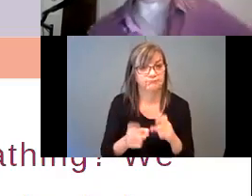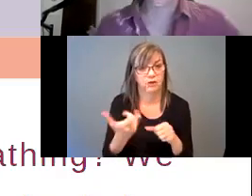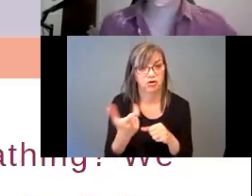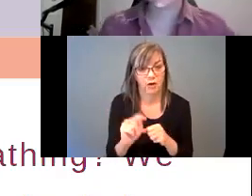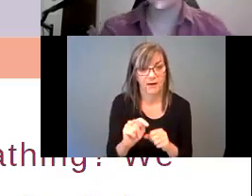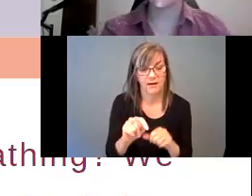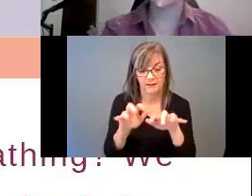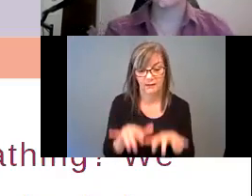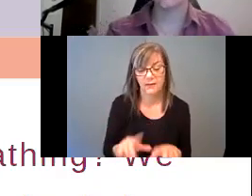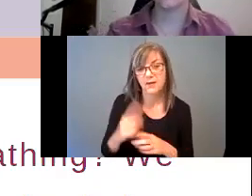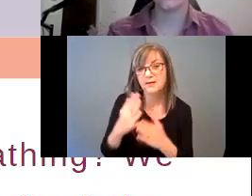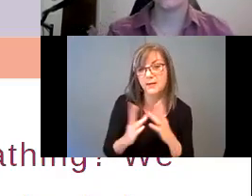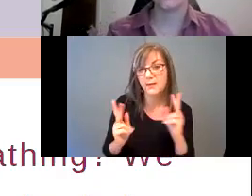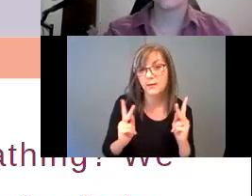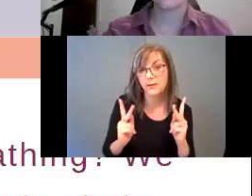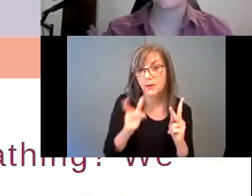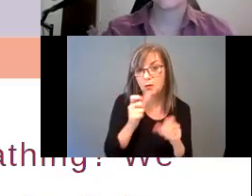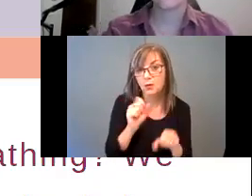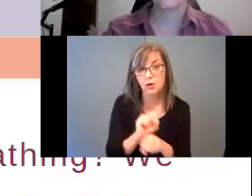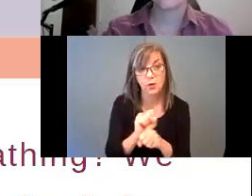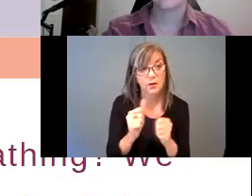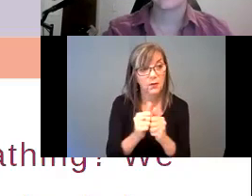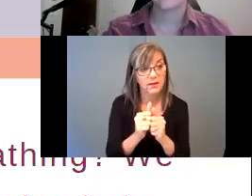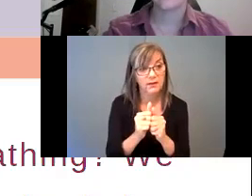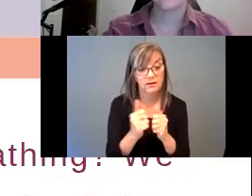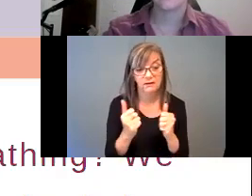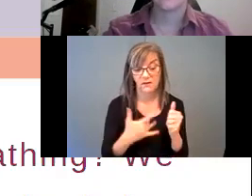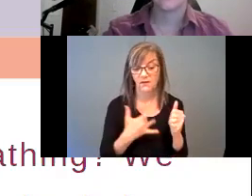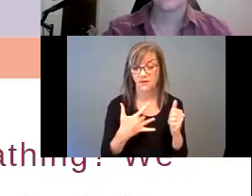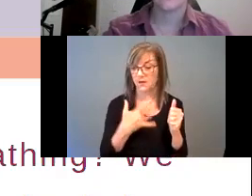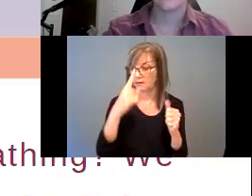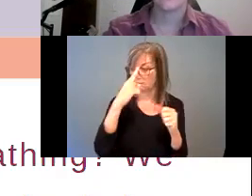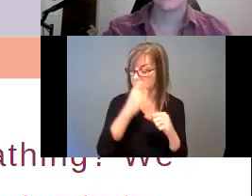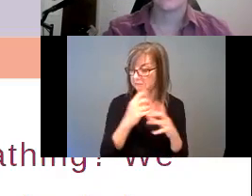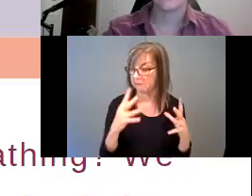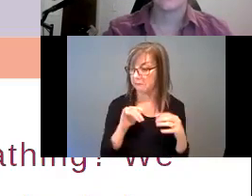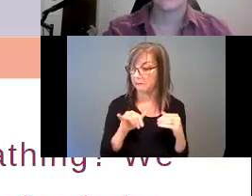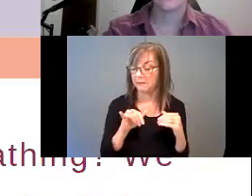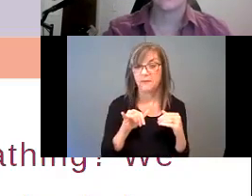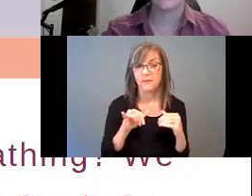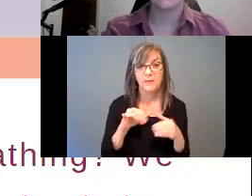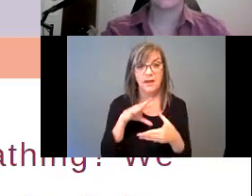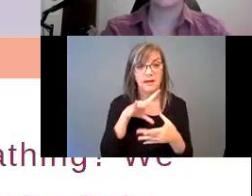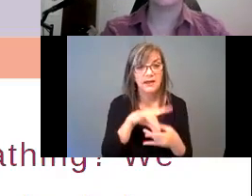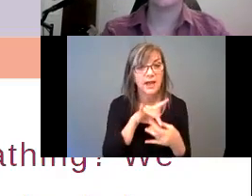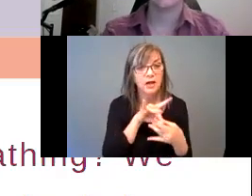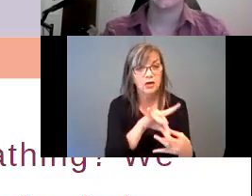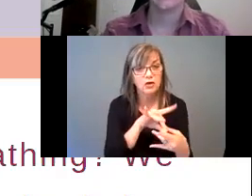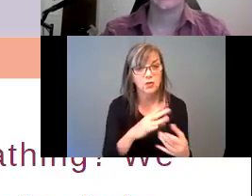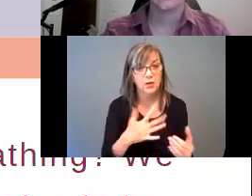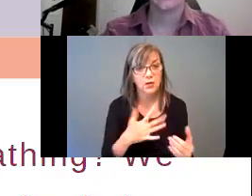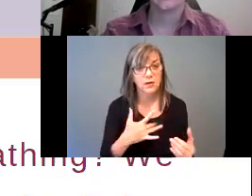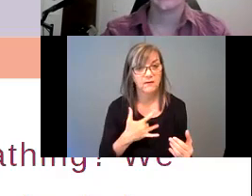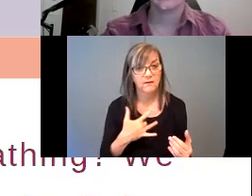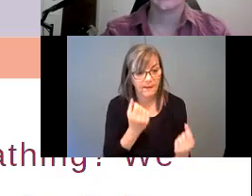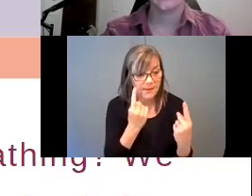to make to people that you're working with. So if you are thinking about engaging in empathy, maybe asking